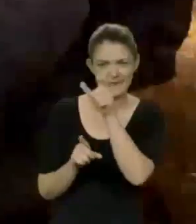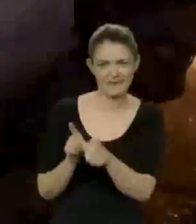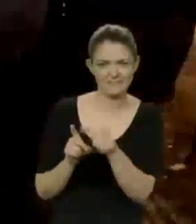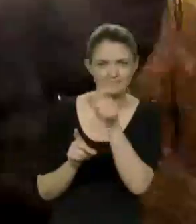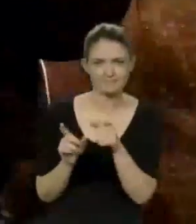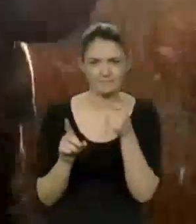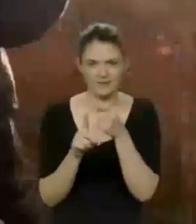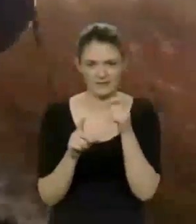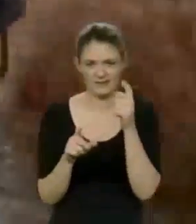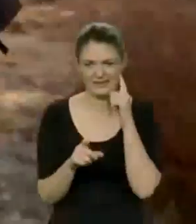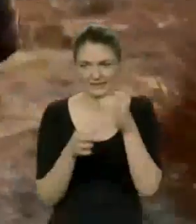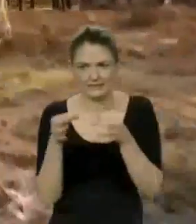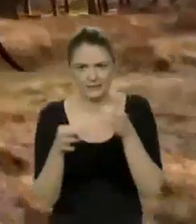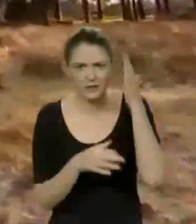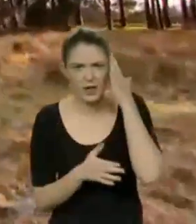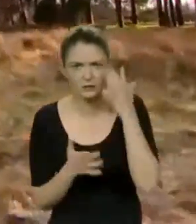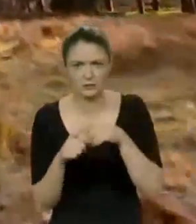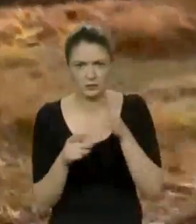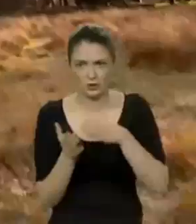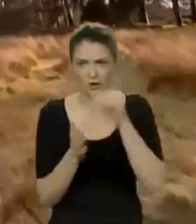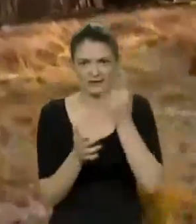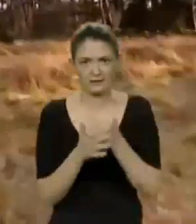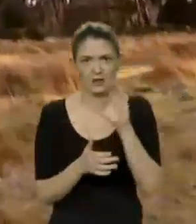knowledge learnt at the Curragh camp.